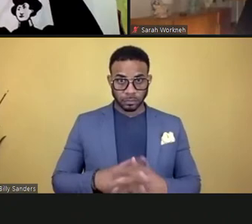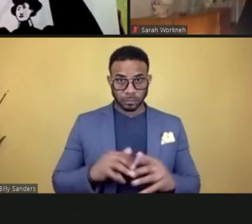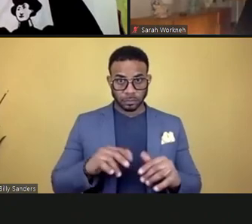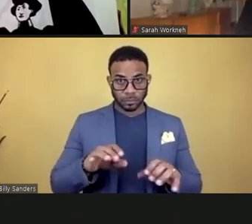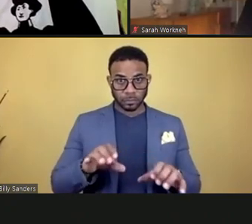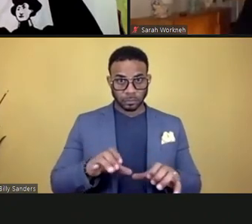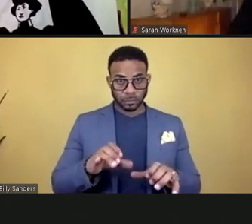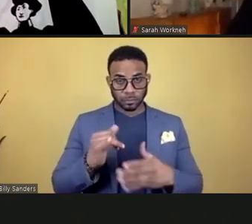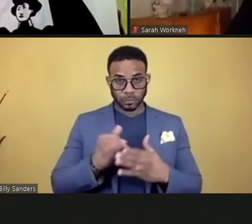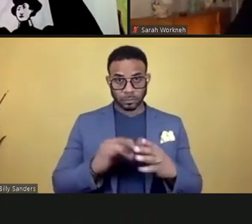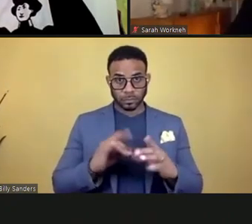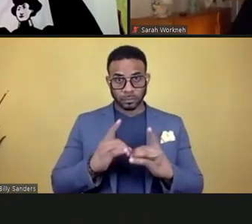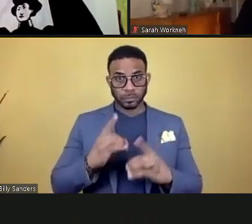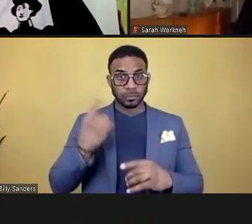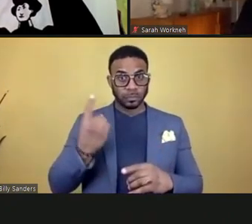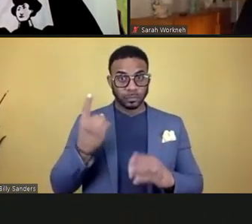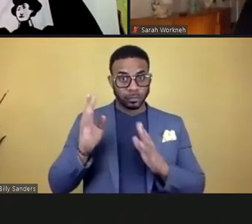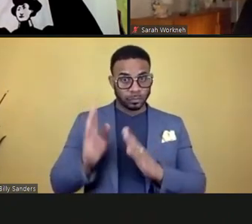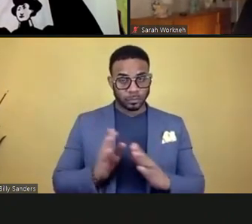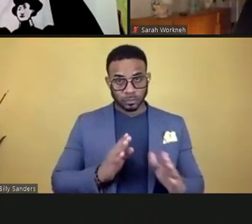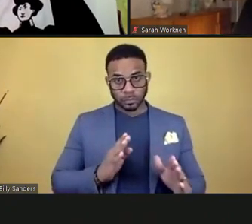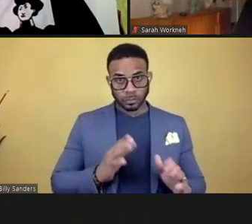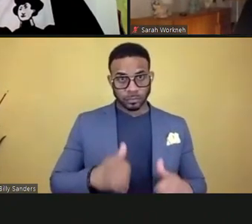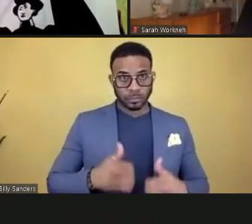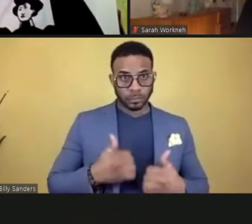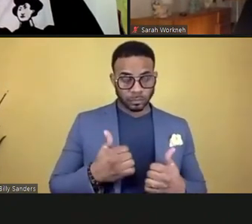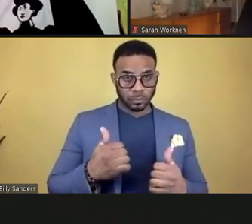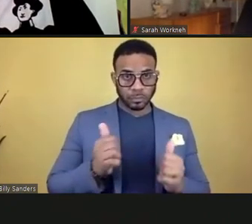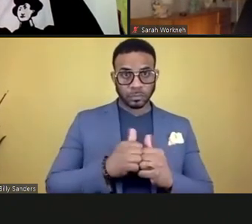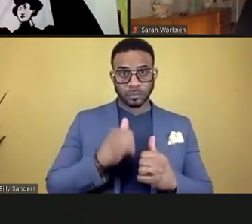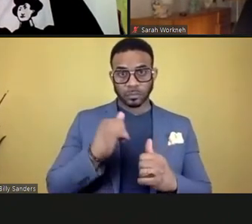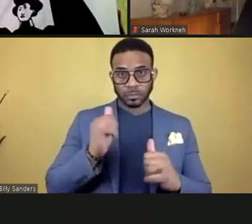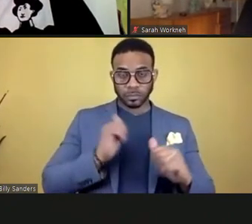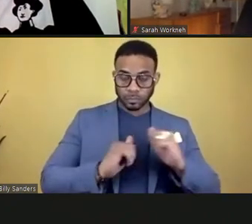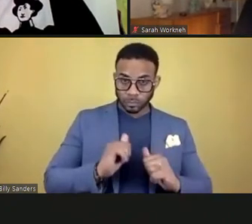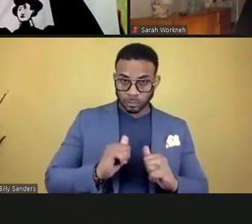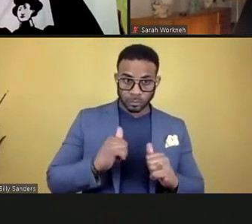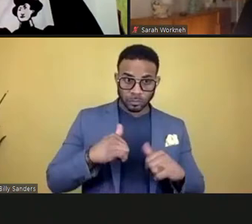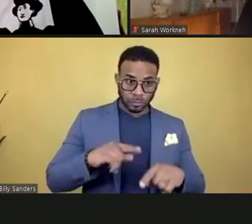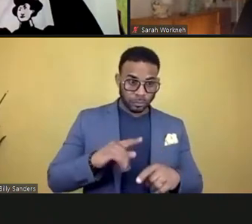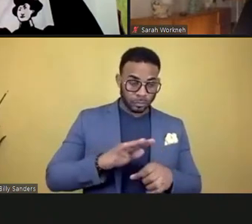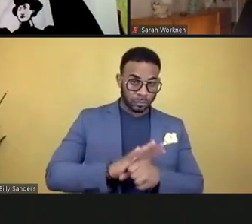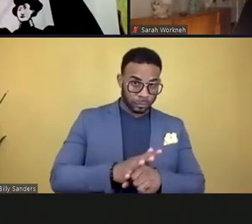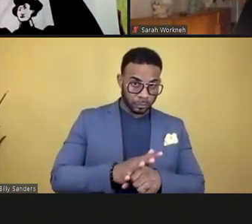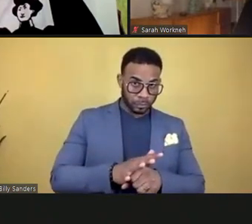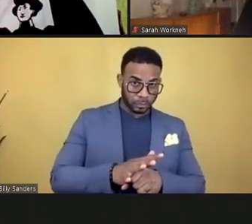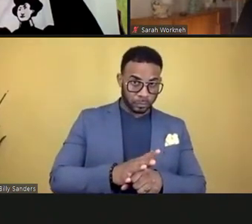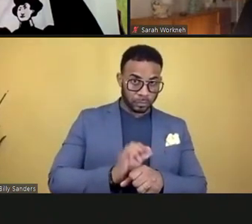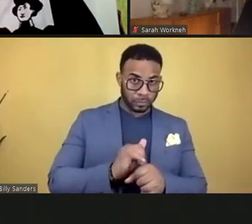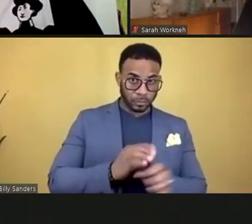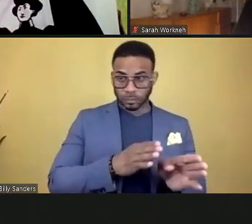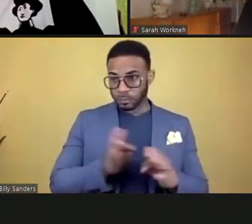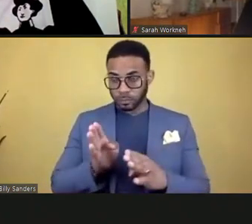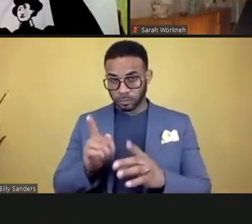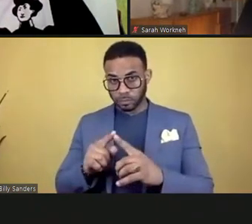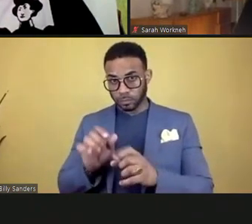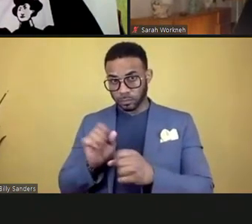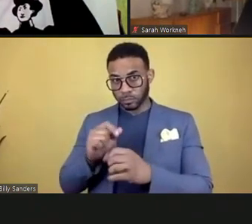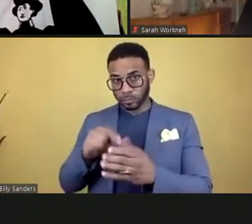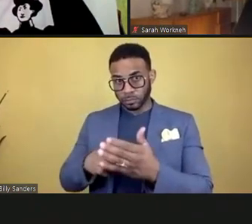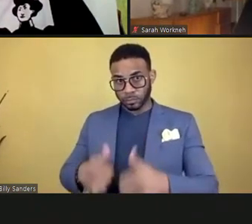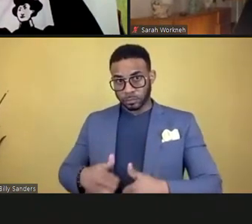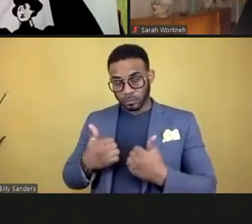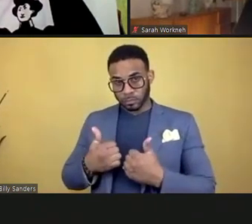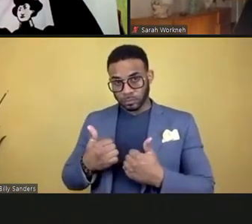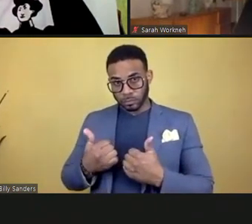arts department has always organized residencies with performers, during the pandemic, we have pivoted to make these